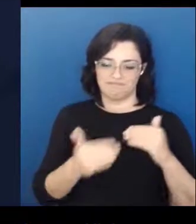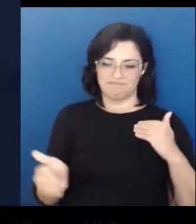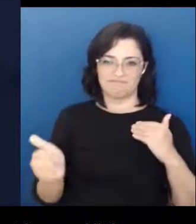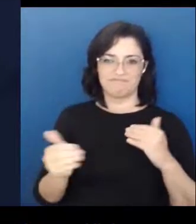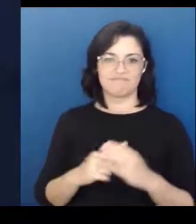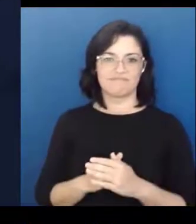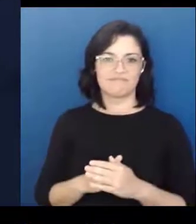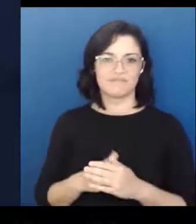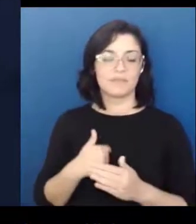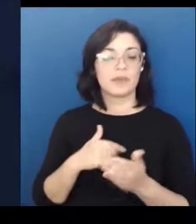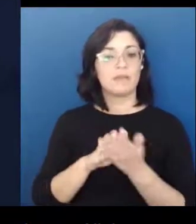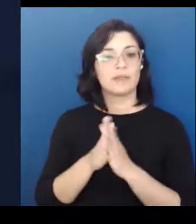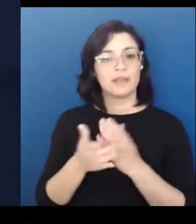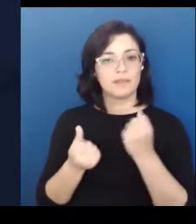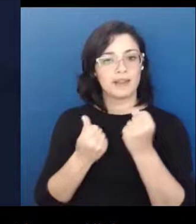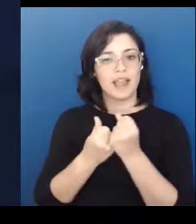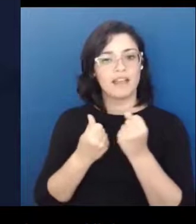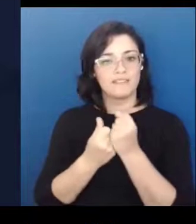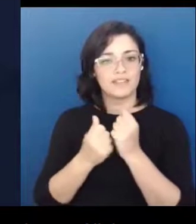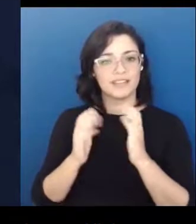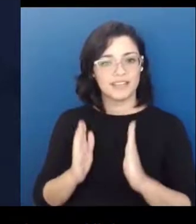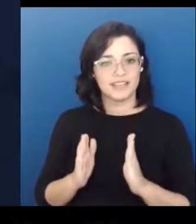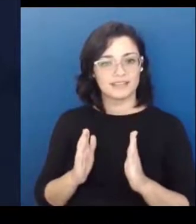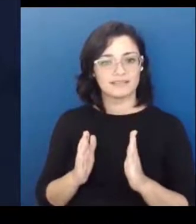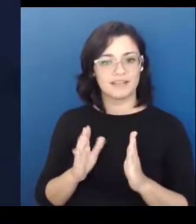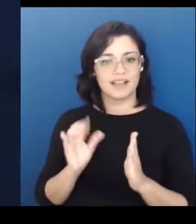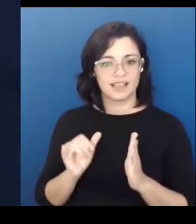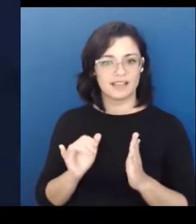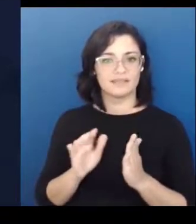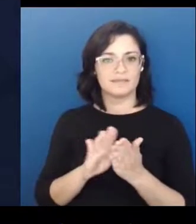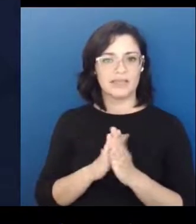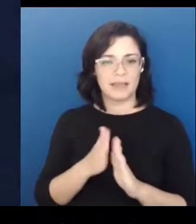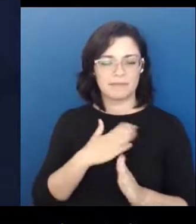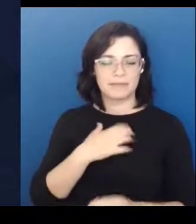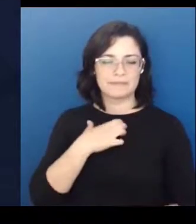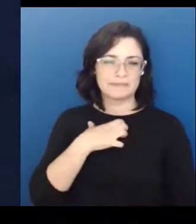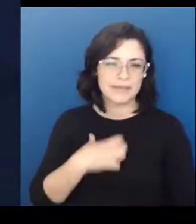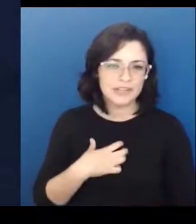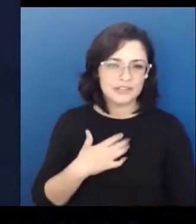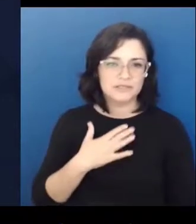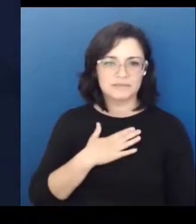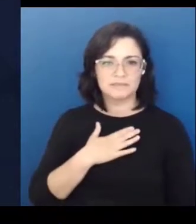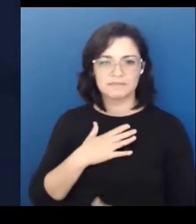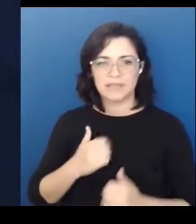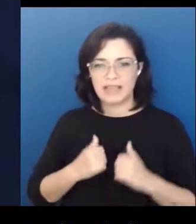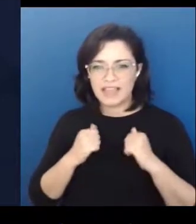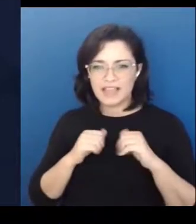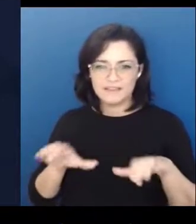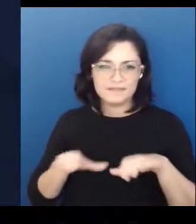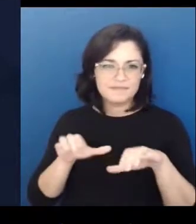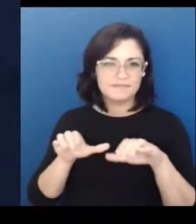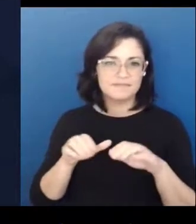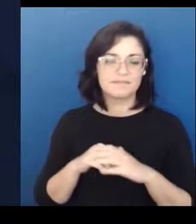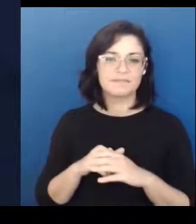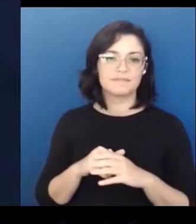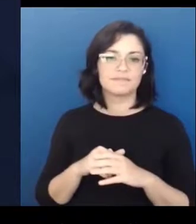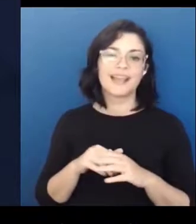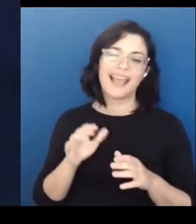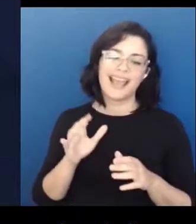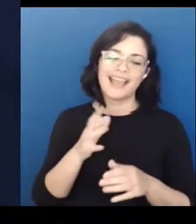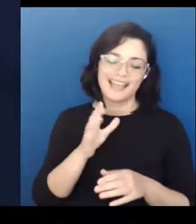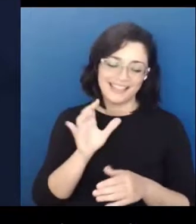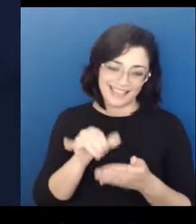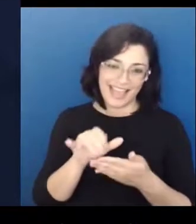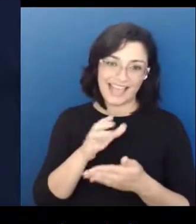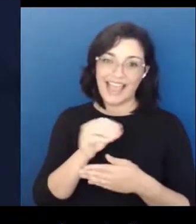I did. It became my passion. That, and of course, my new baby, who I never did harm because of my hearing